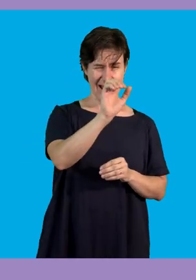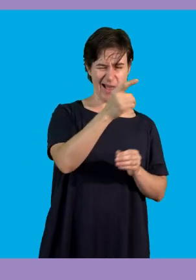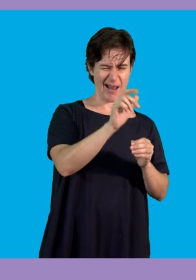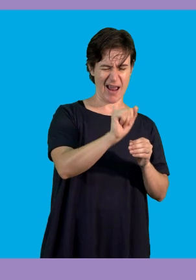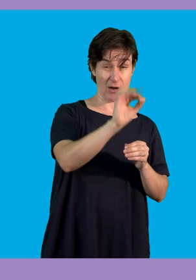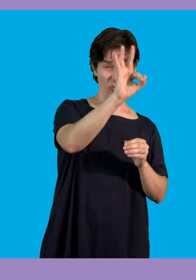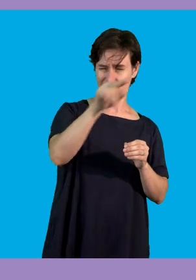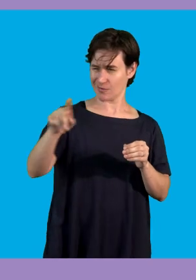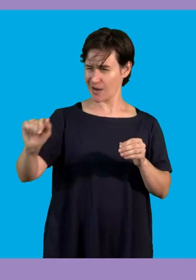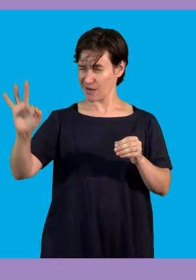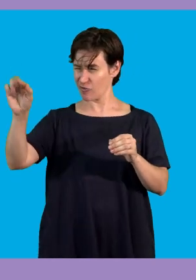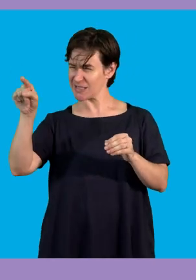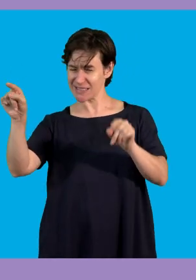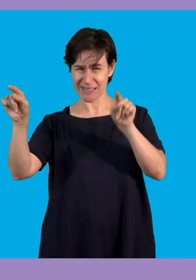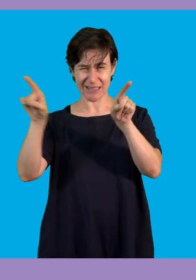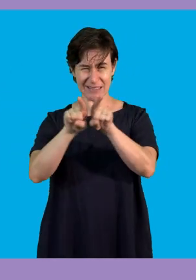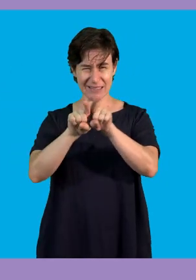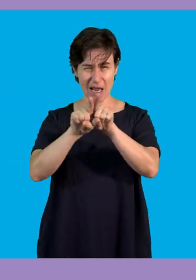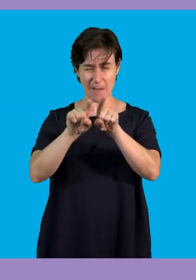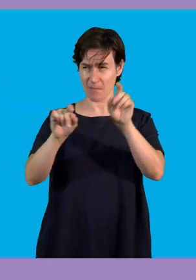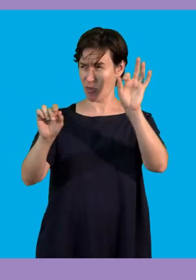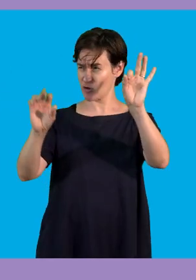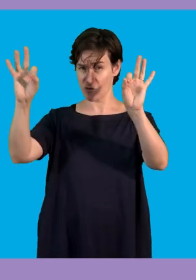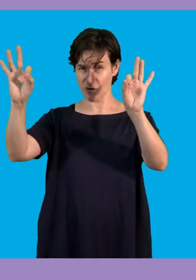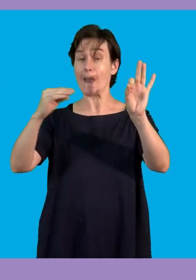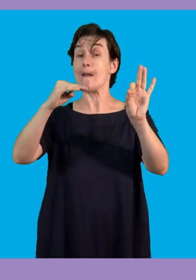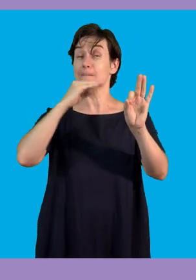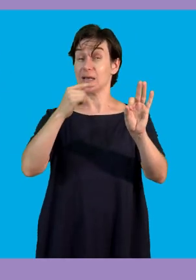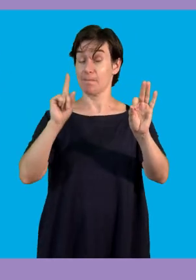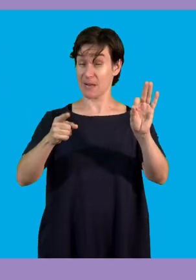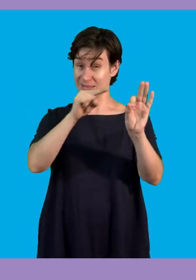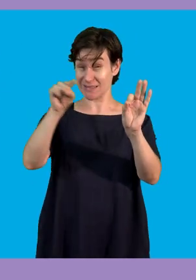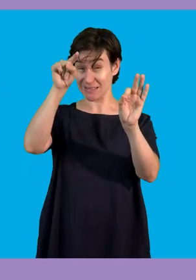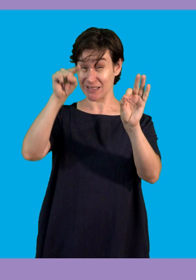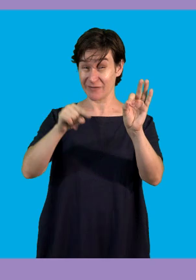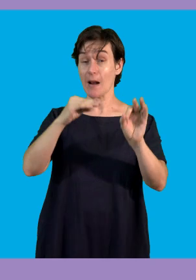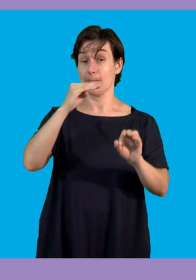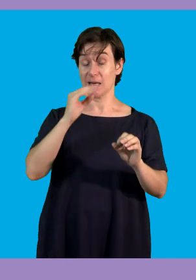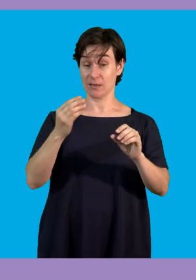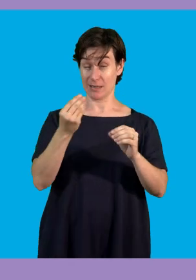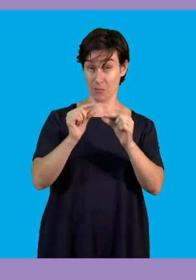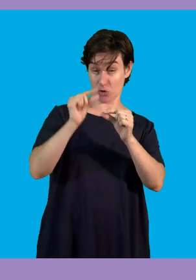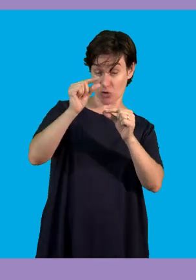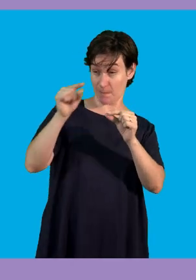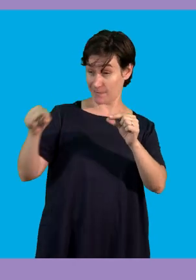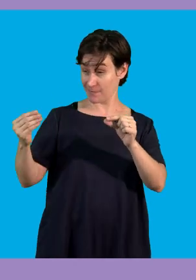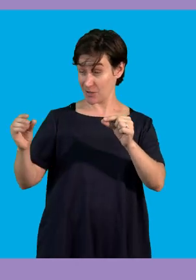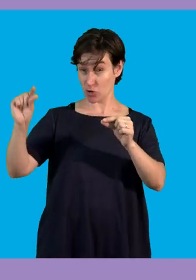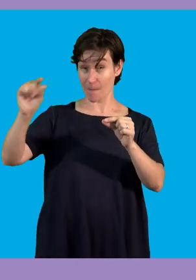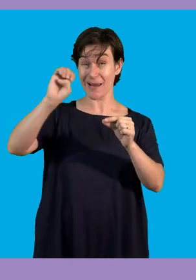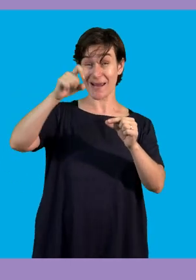their, when we divide powers of the same base, we subtract the exponent. So this then would